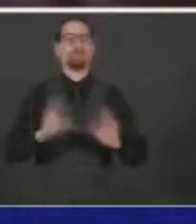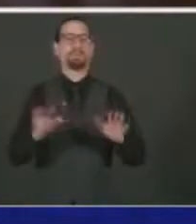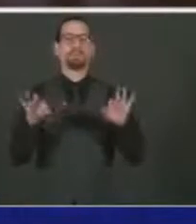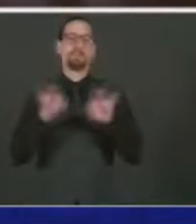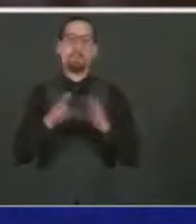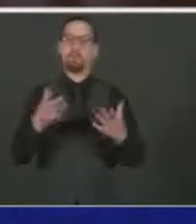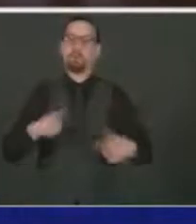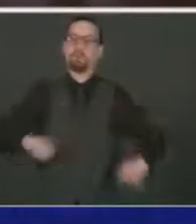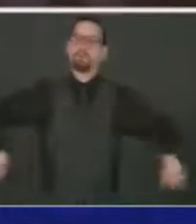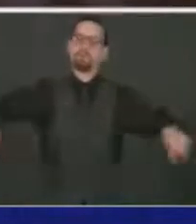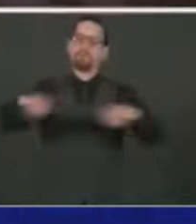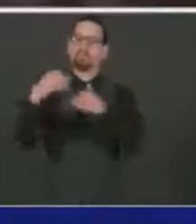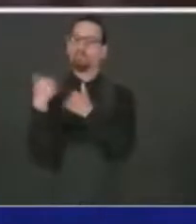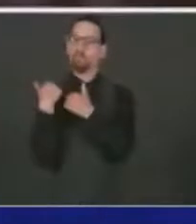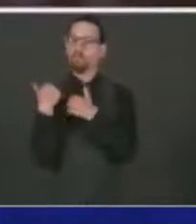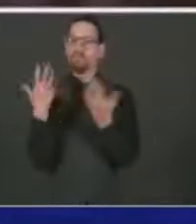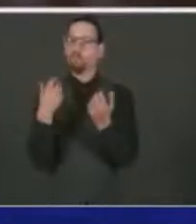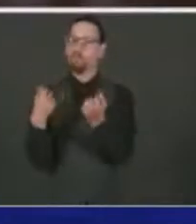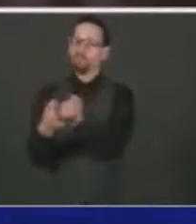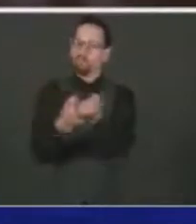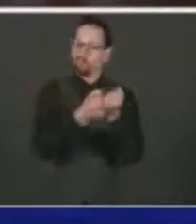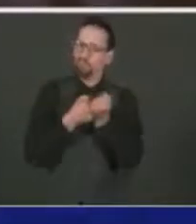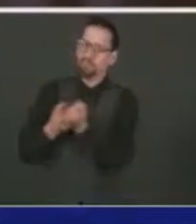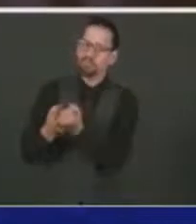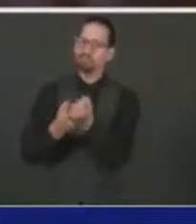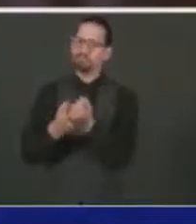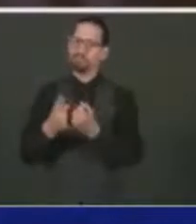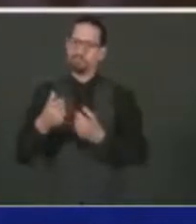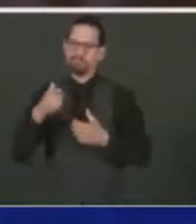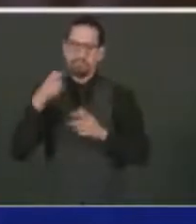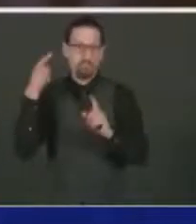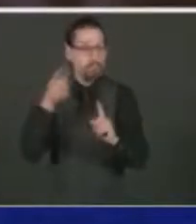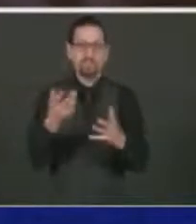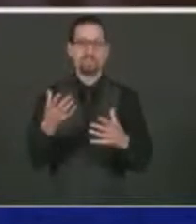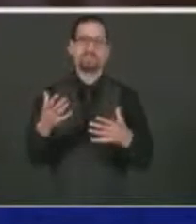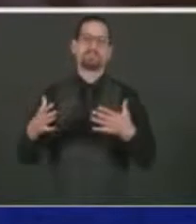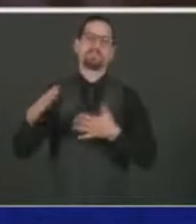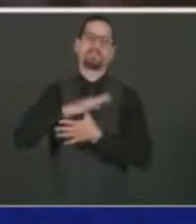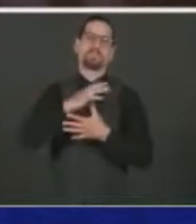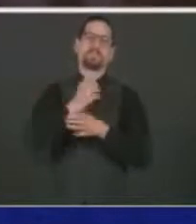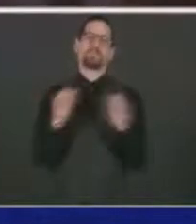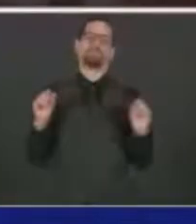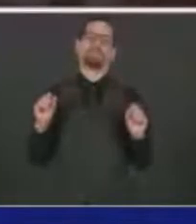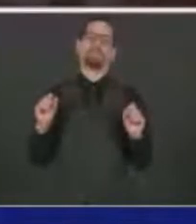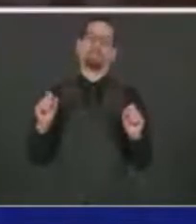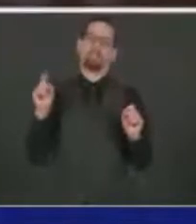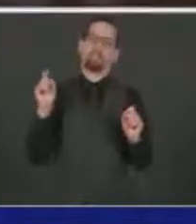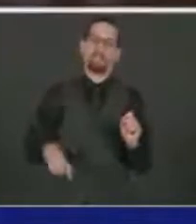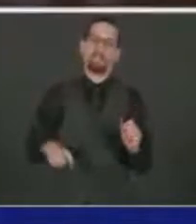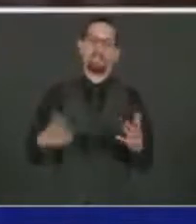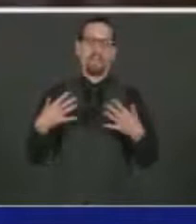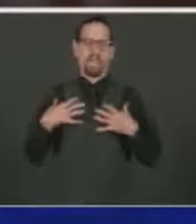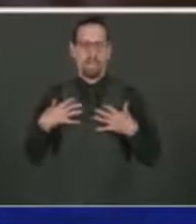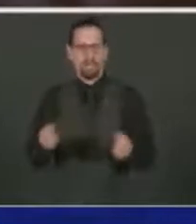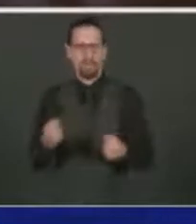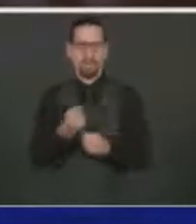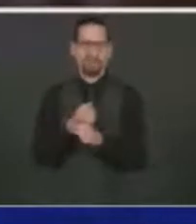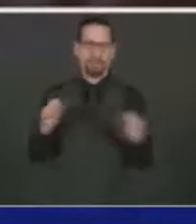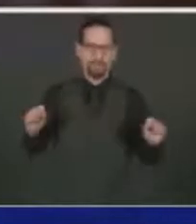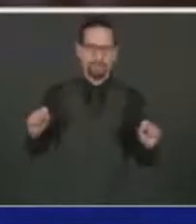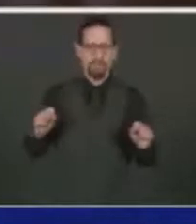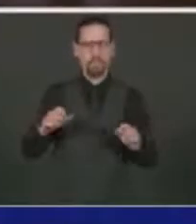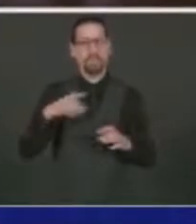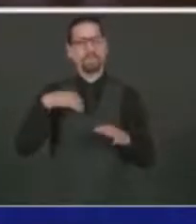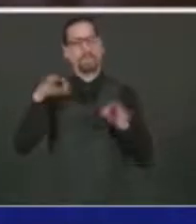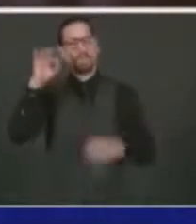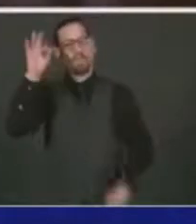if we're going to stay safe. And so I just have to continue to remind you and